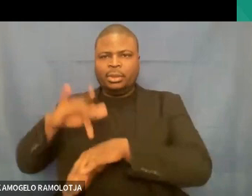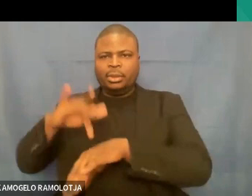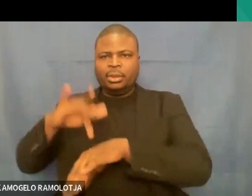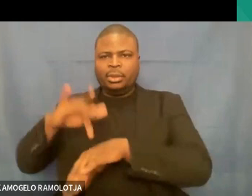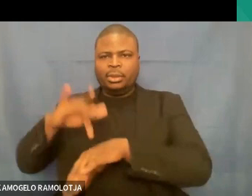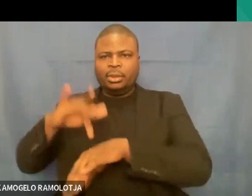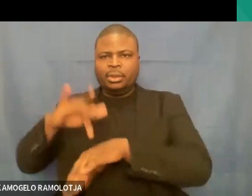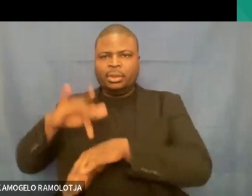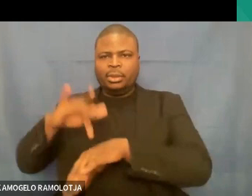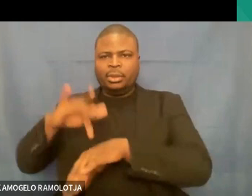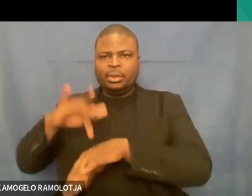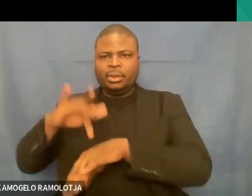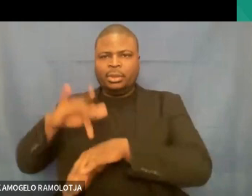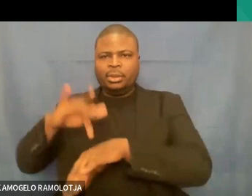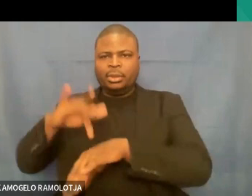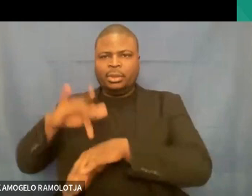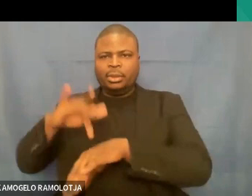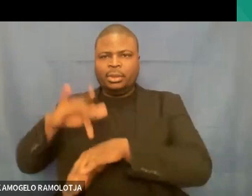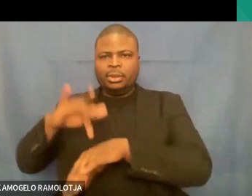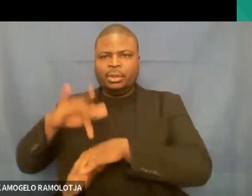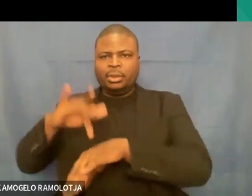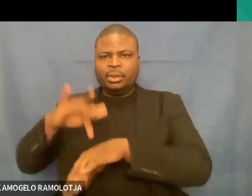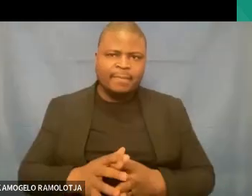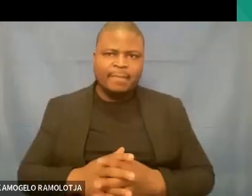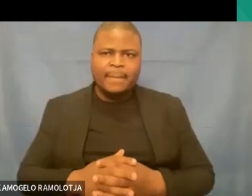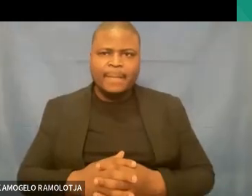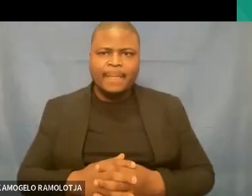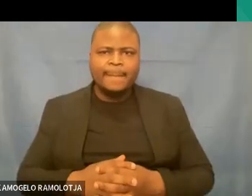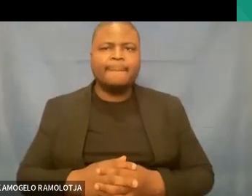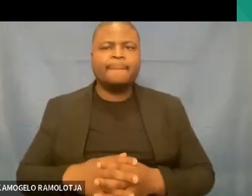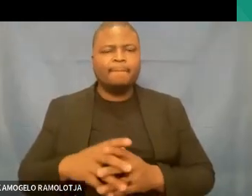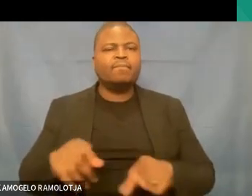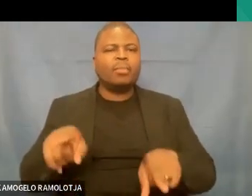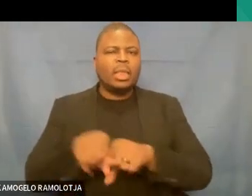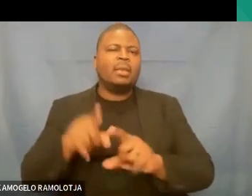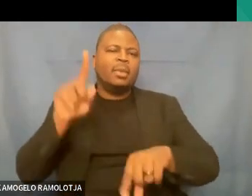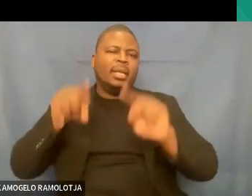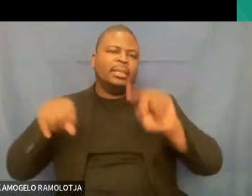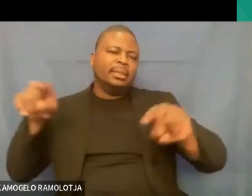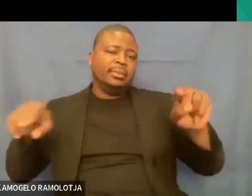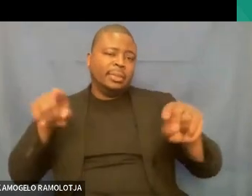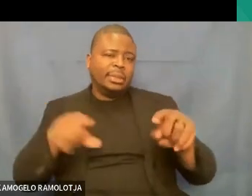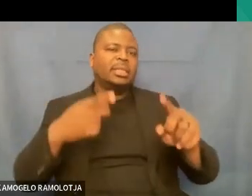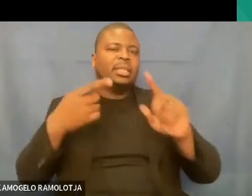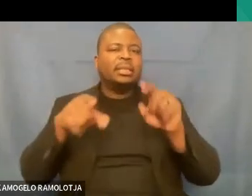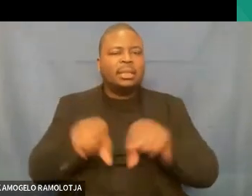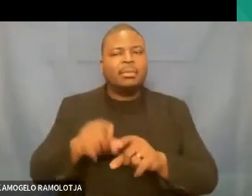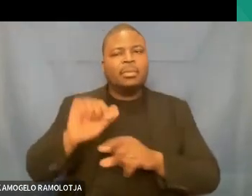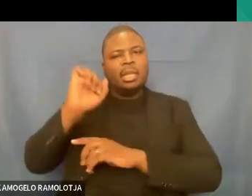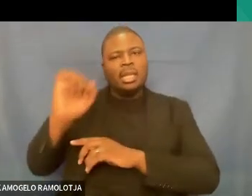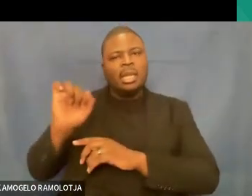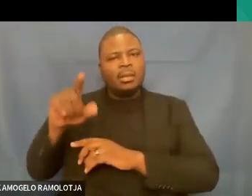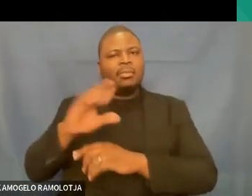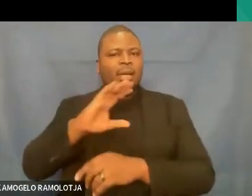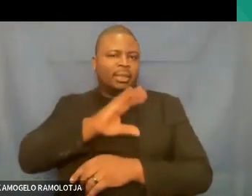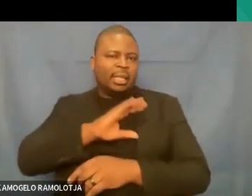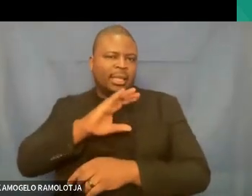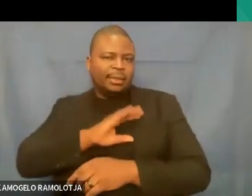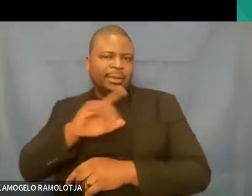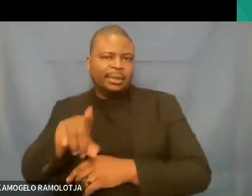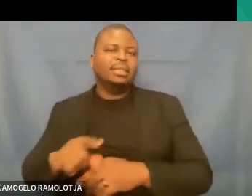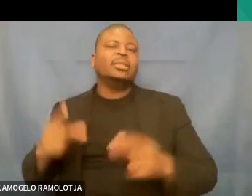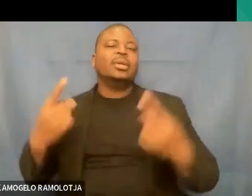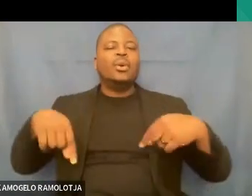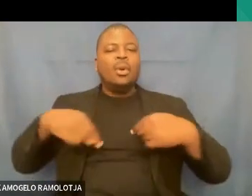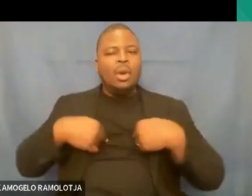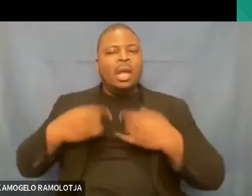with other men. We have people in prison. We have sex workers and their clients. And we want to now ensure that this